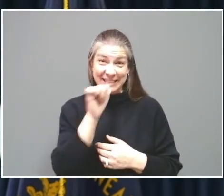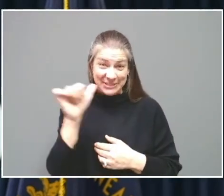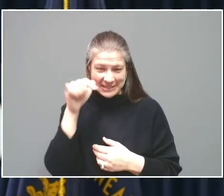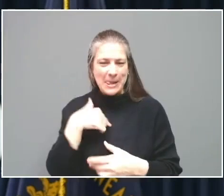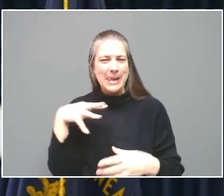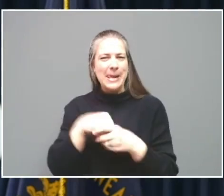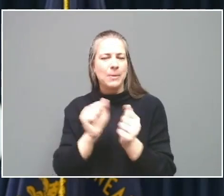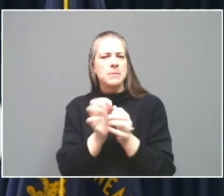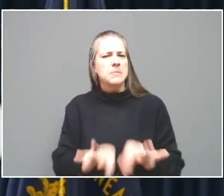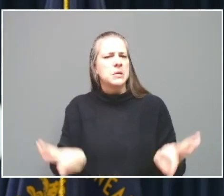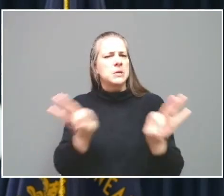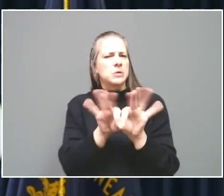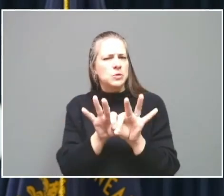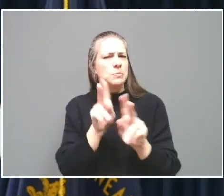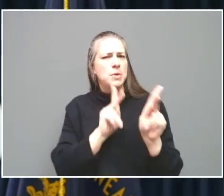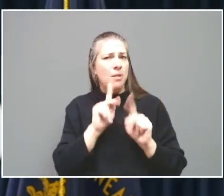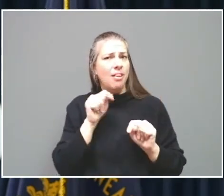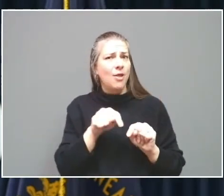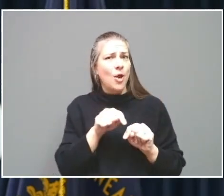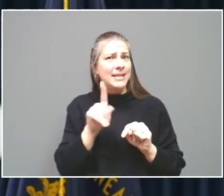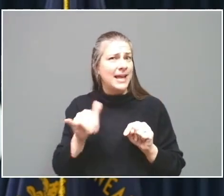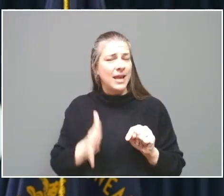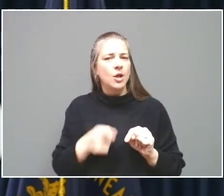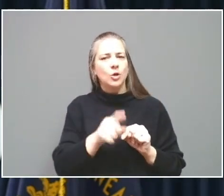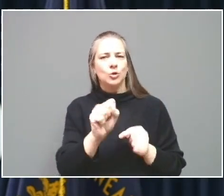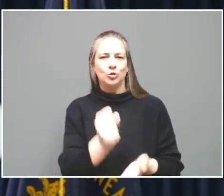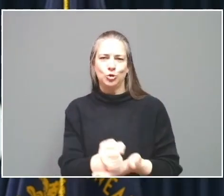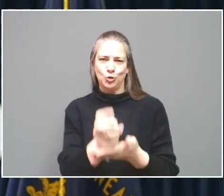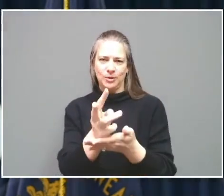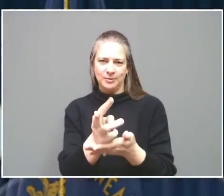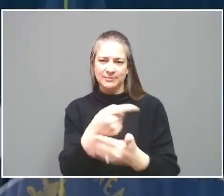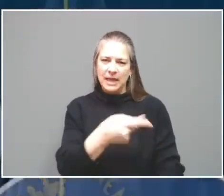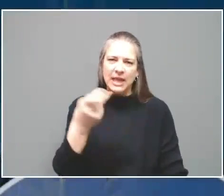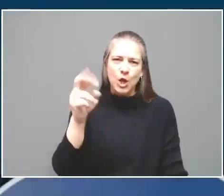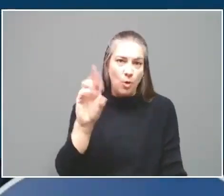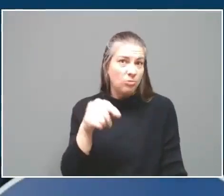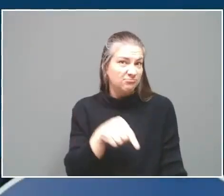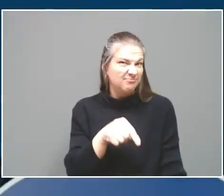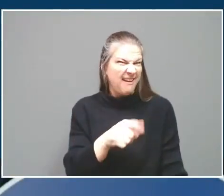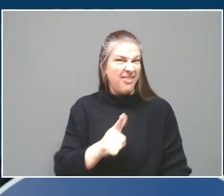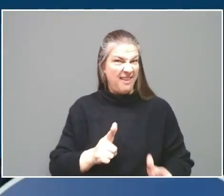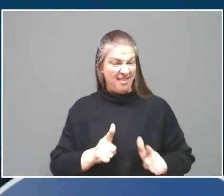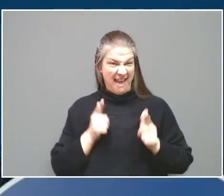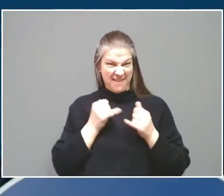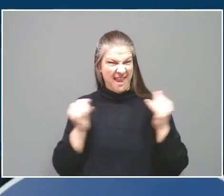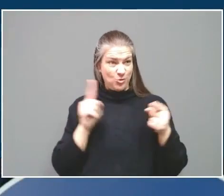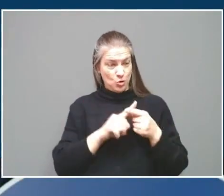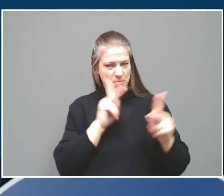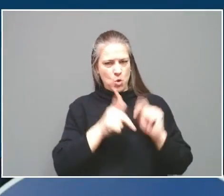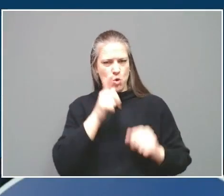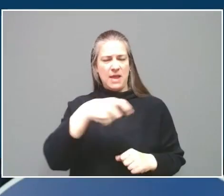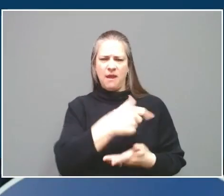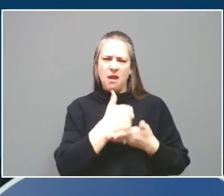Kentuckians, our social workers. These are heroes, and they are lifelines to our families in need. They help our children and families through